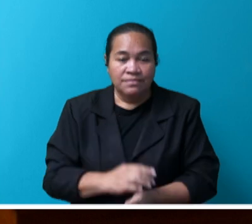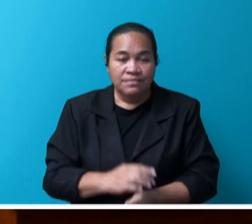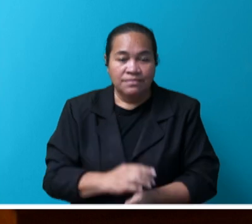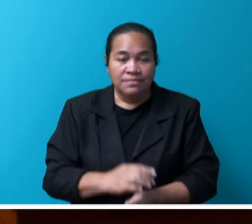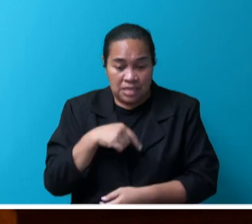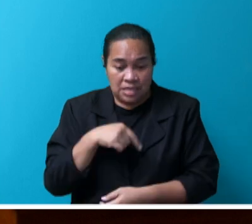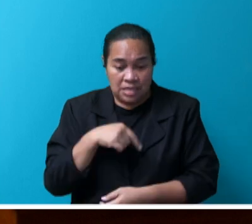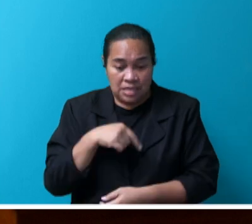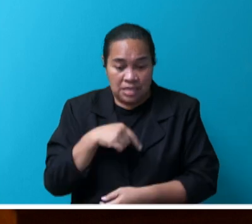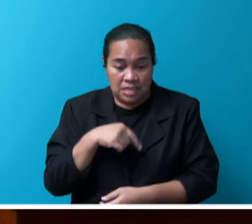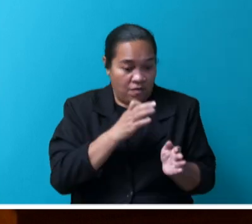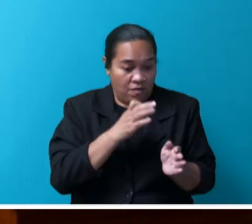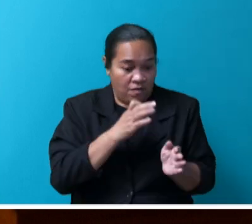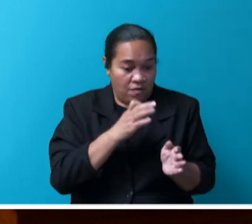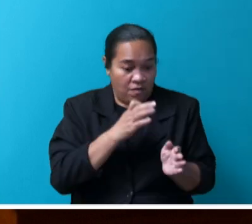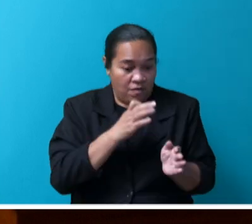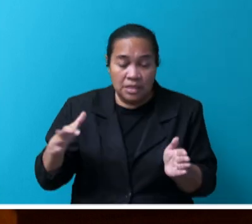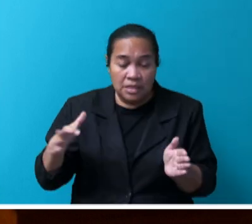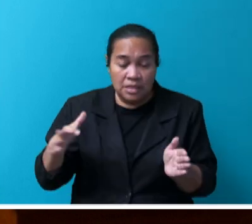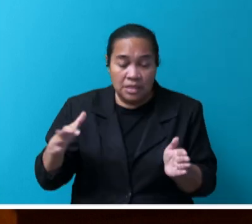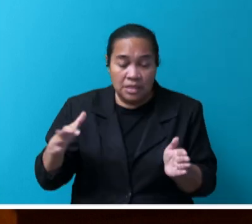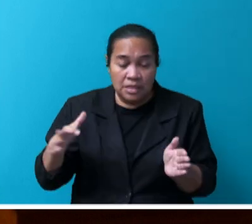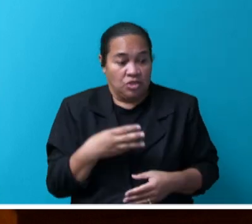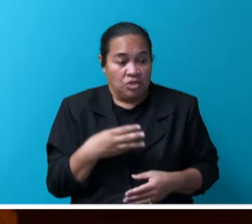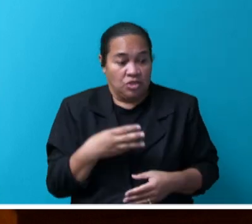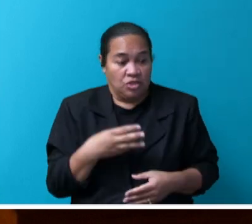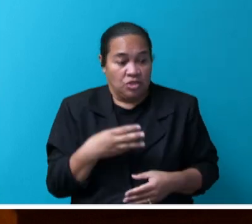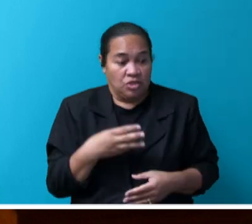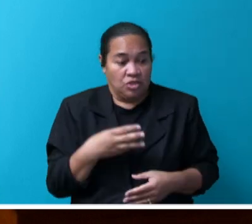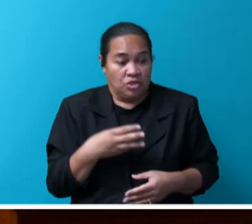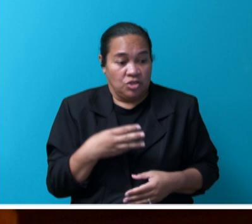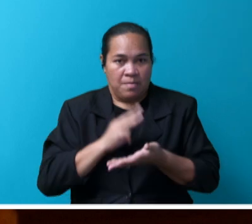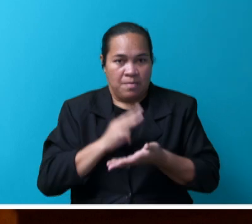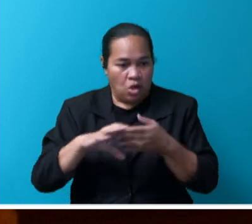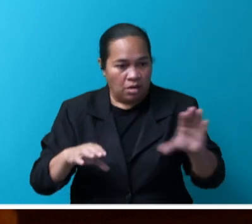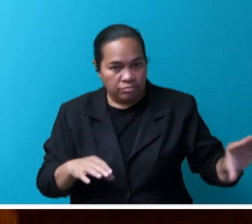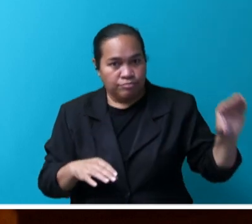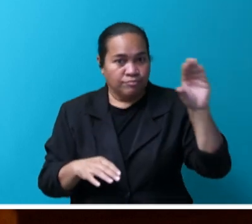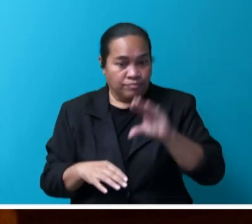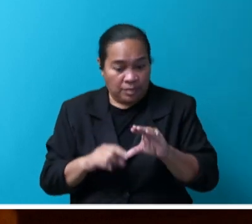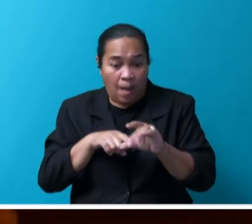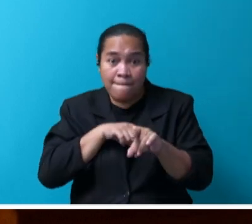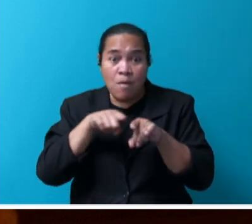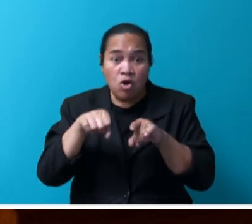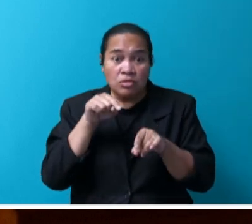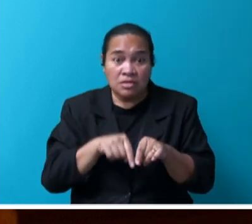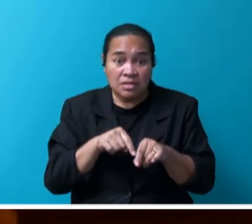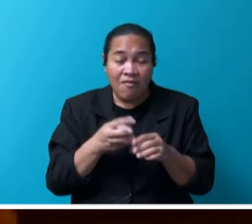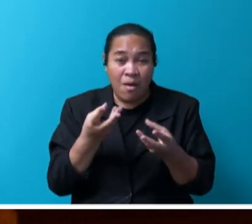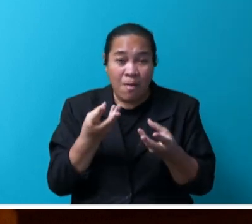Fiji Television have now signed their PSB grant television agreements. Communications Fiji